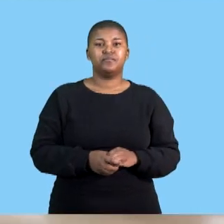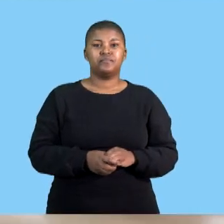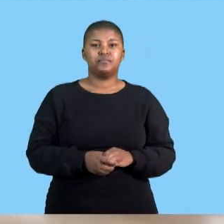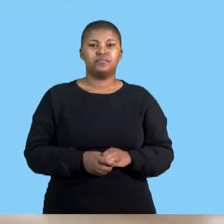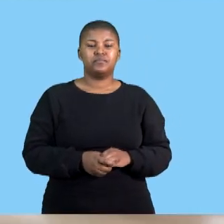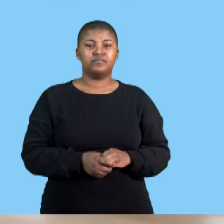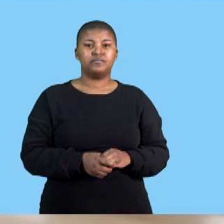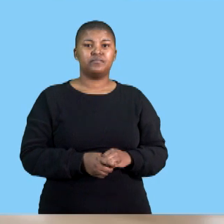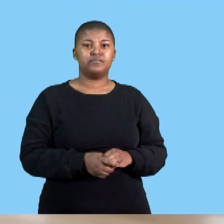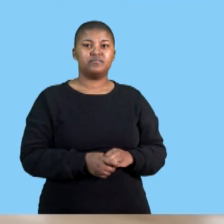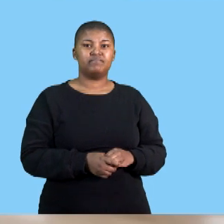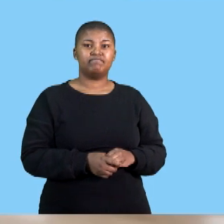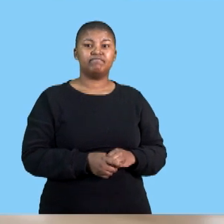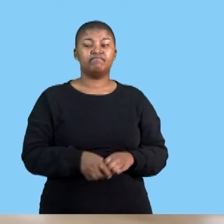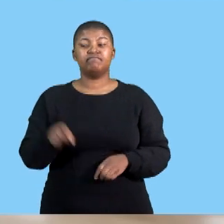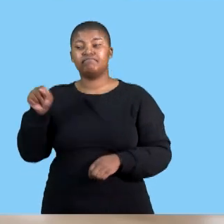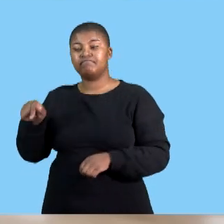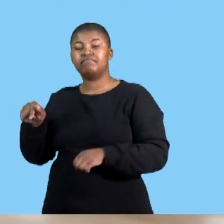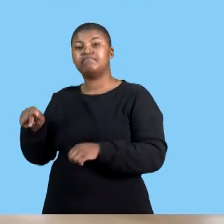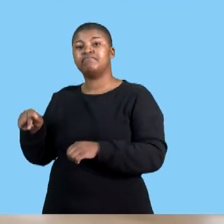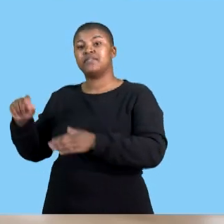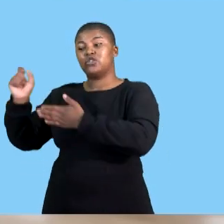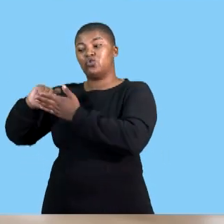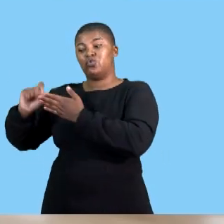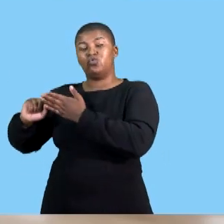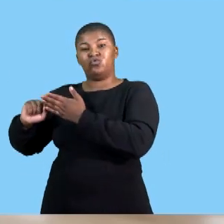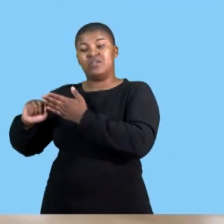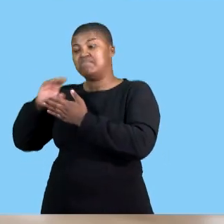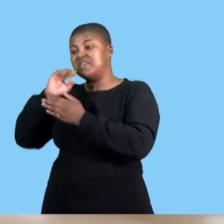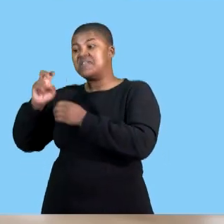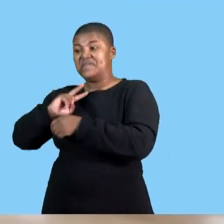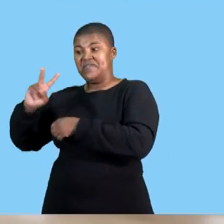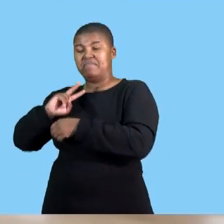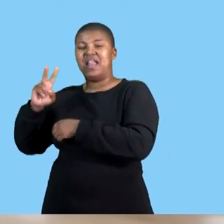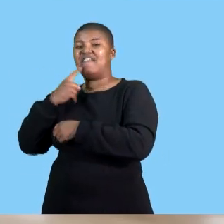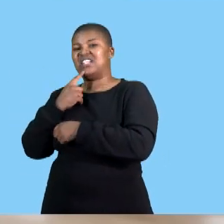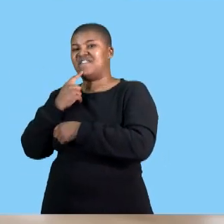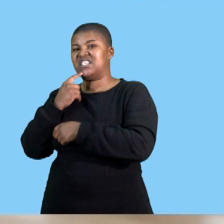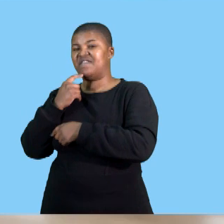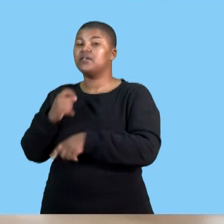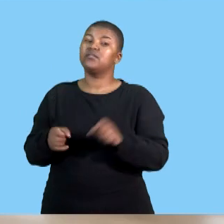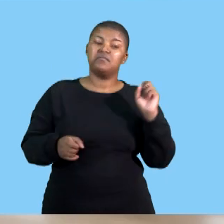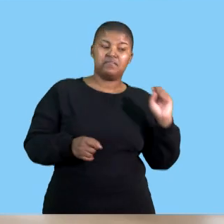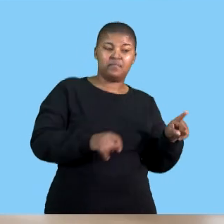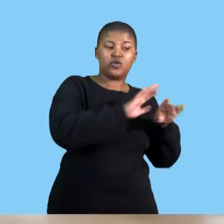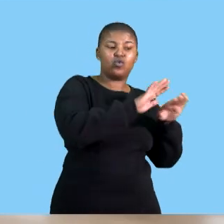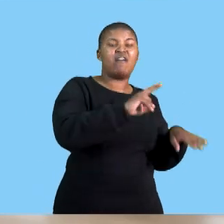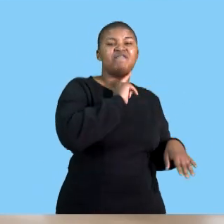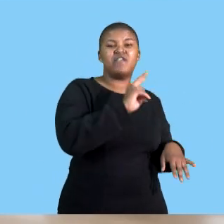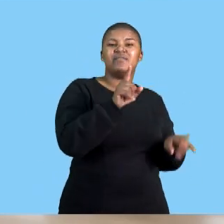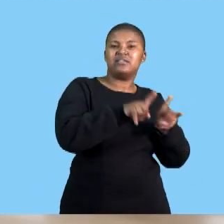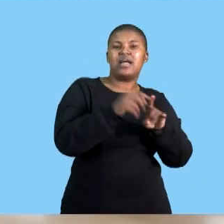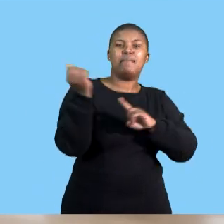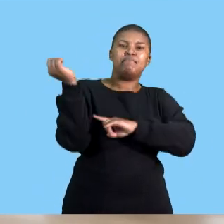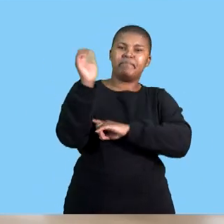stakeholders. So non-verbal presentation, it refers to the written words. If I were just to show you the slides and keep quiet and